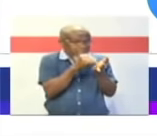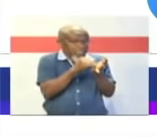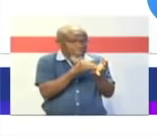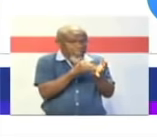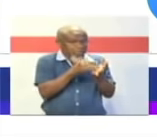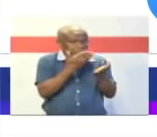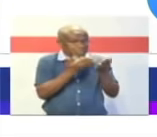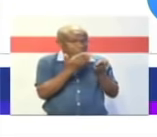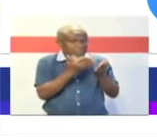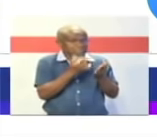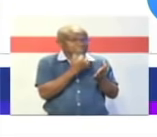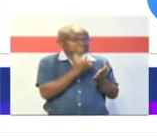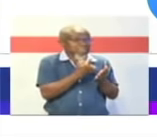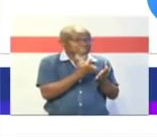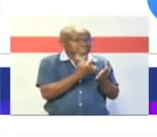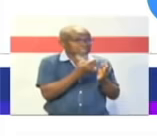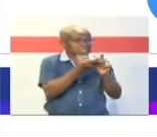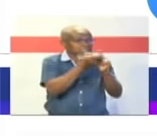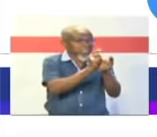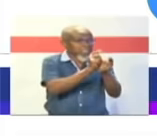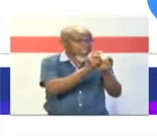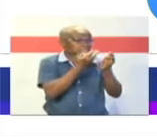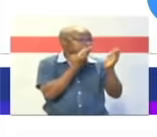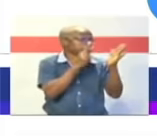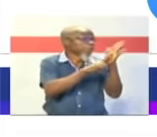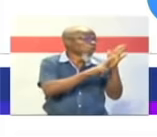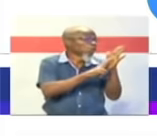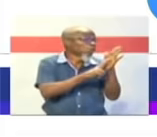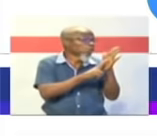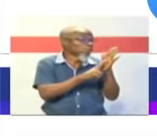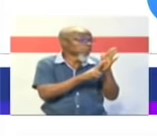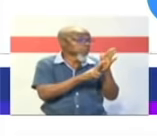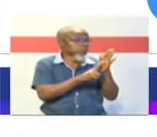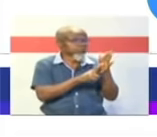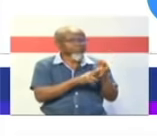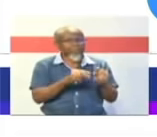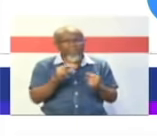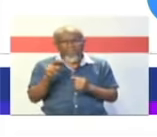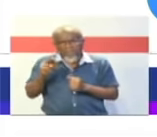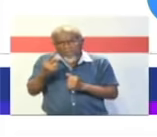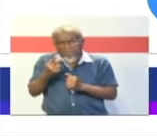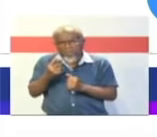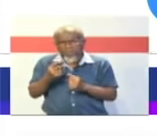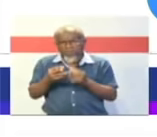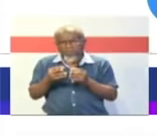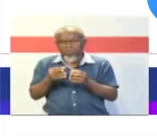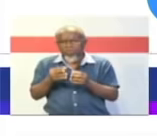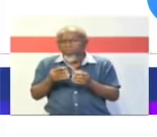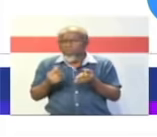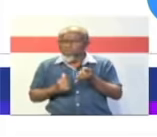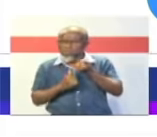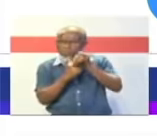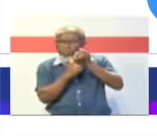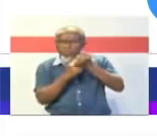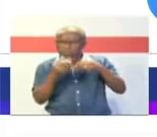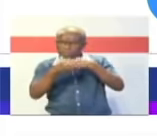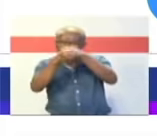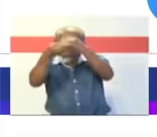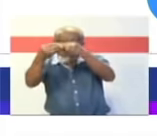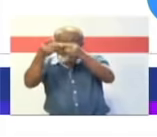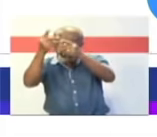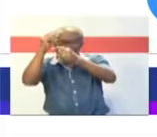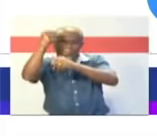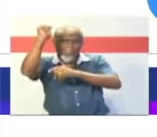perhaps retract the report or correct the report? And then secondly, what further assistance is going to be given